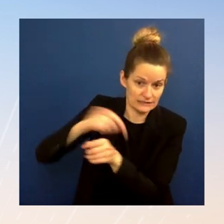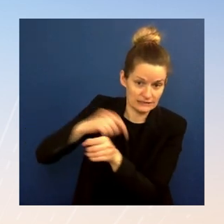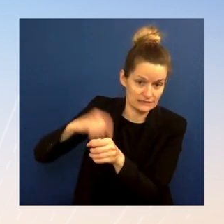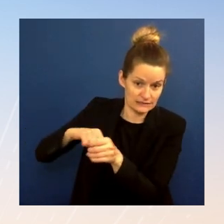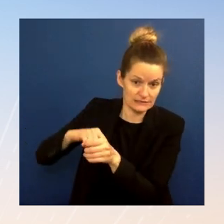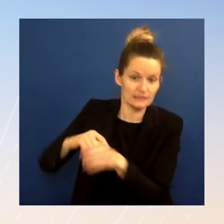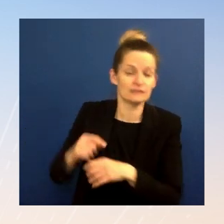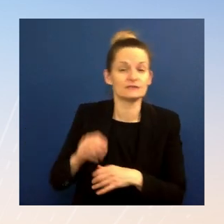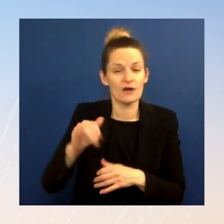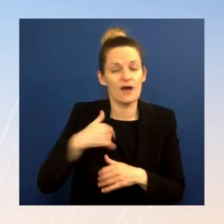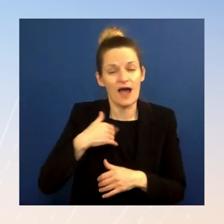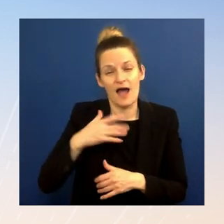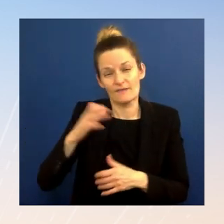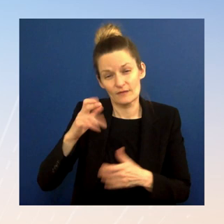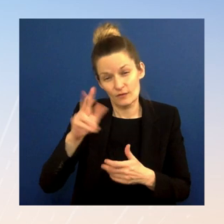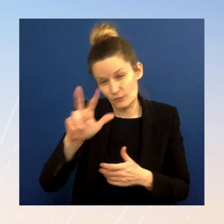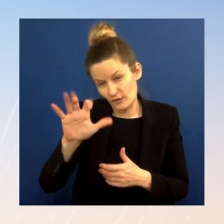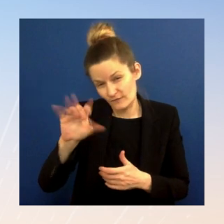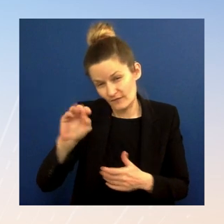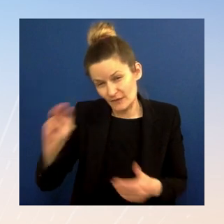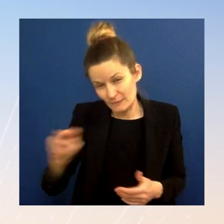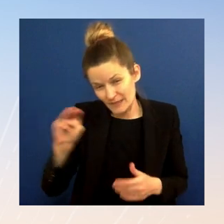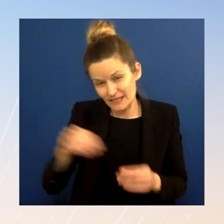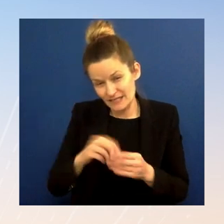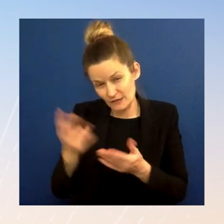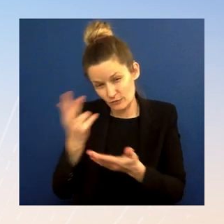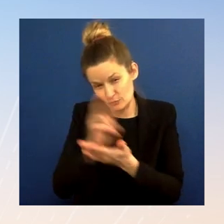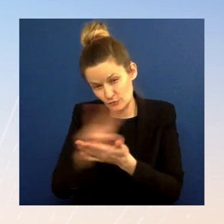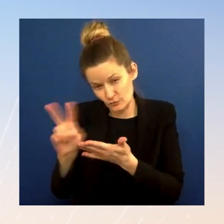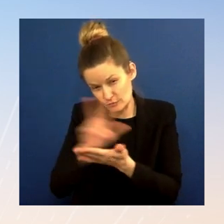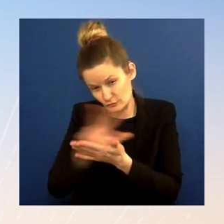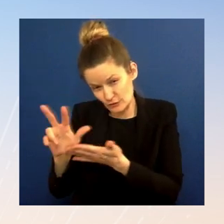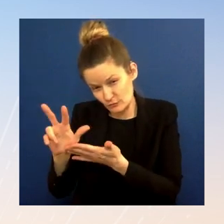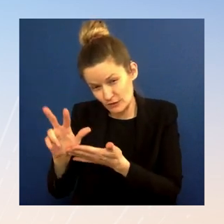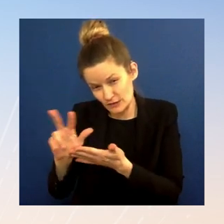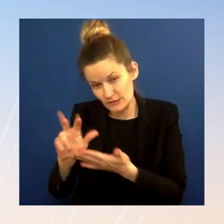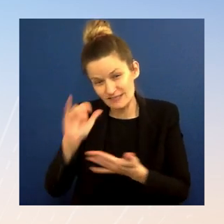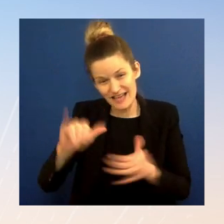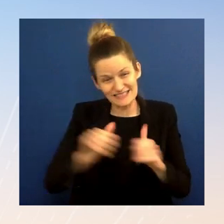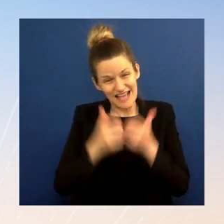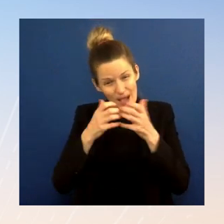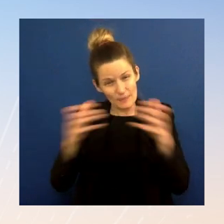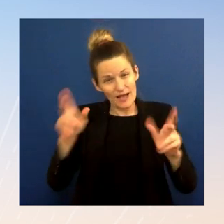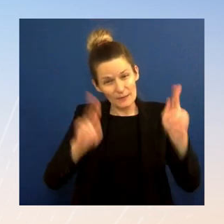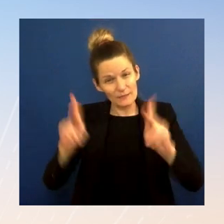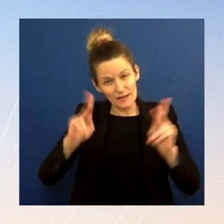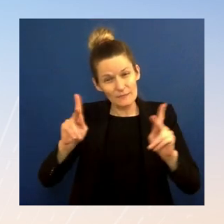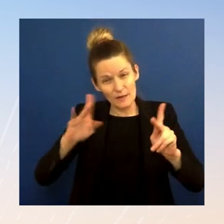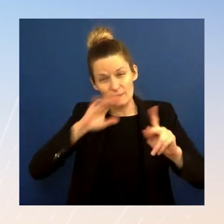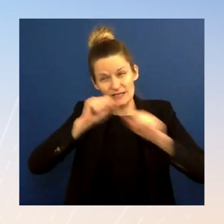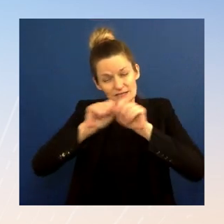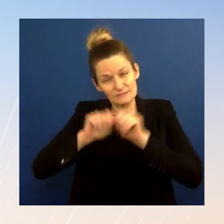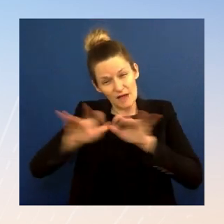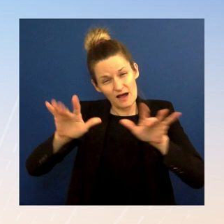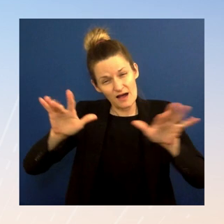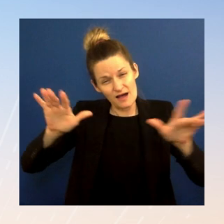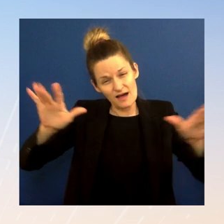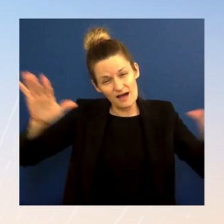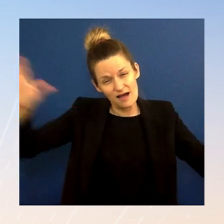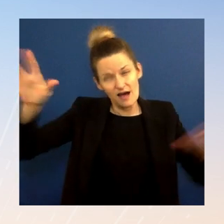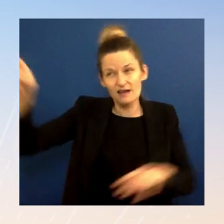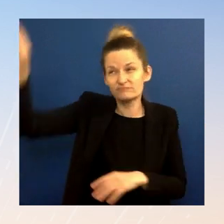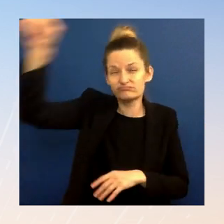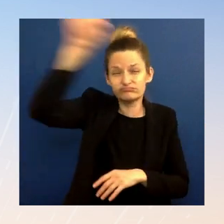to neighboring countries. And the bipartisan funding bill the president just signed a couple of days ago provides more than $4 billion in